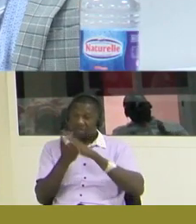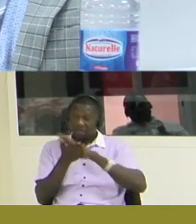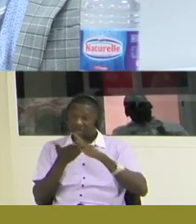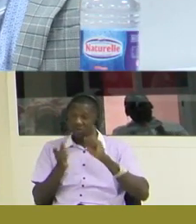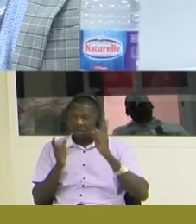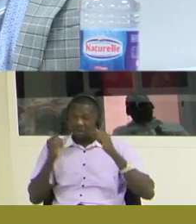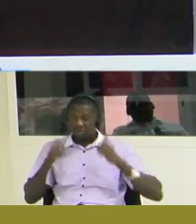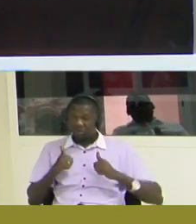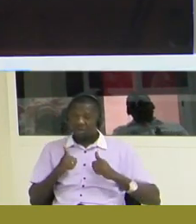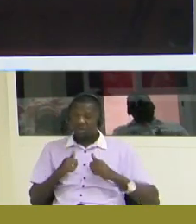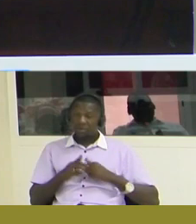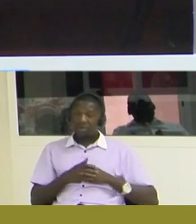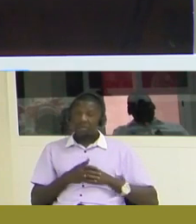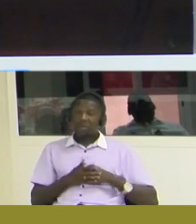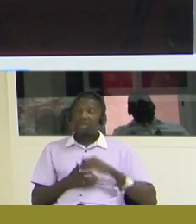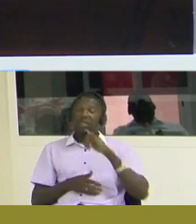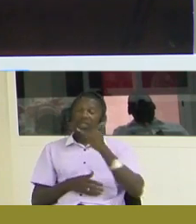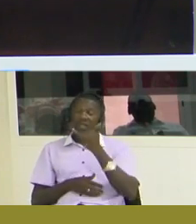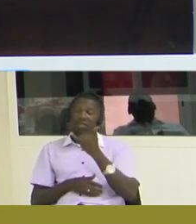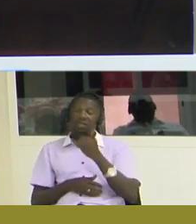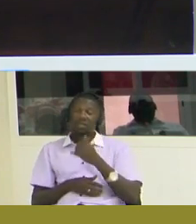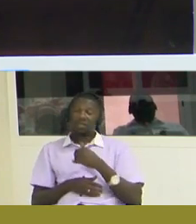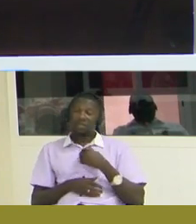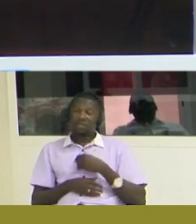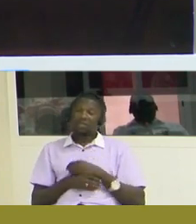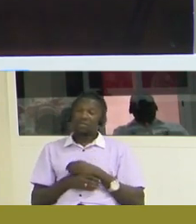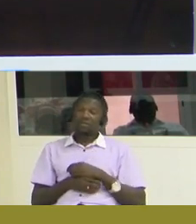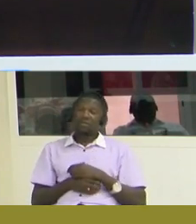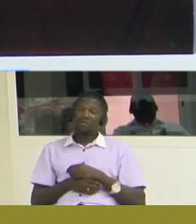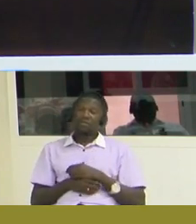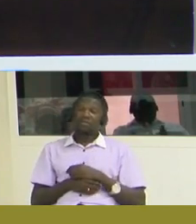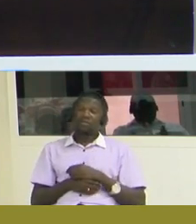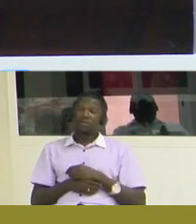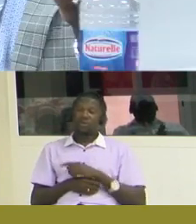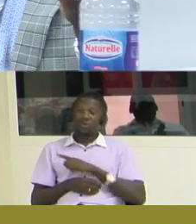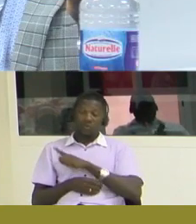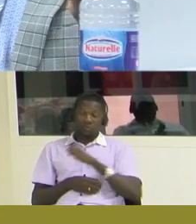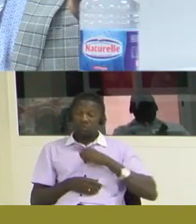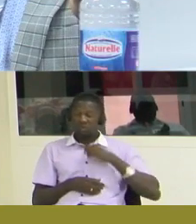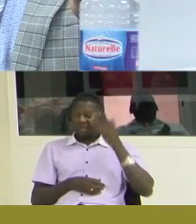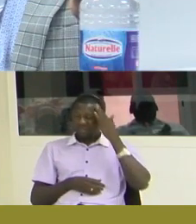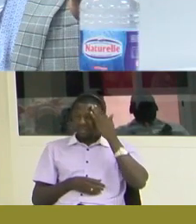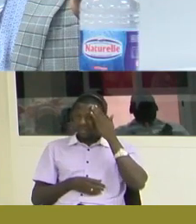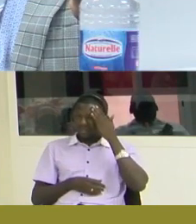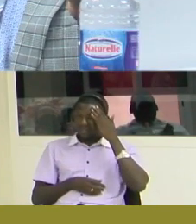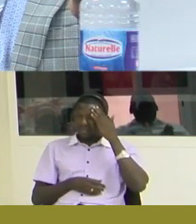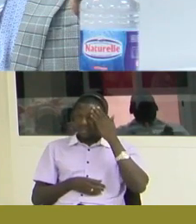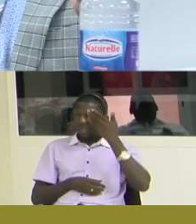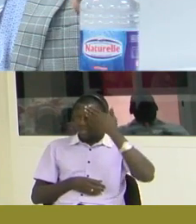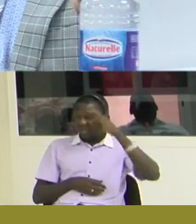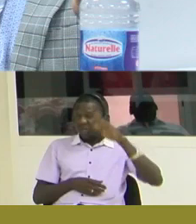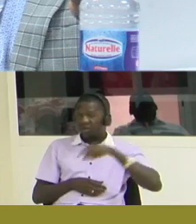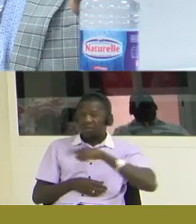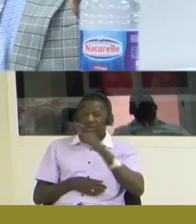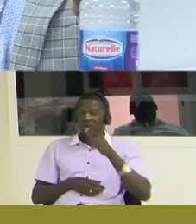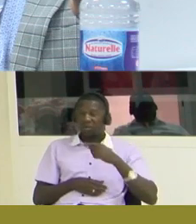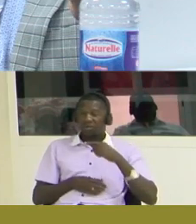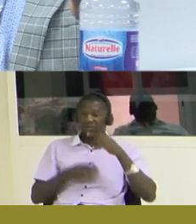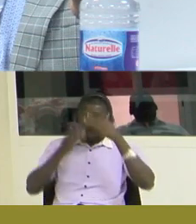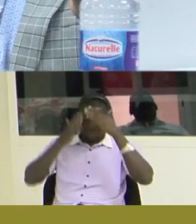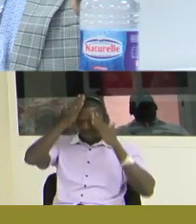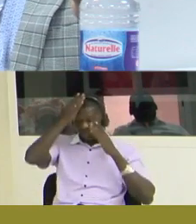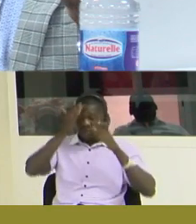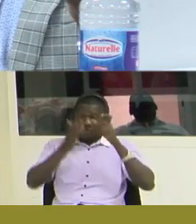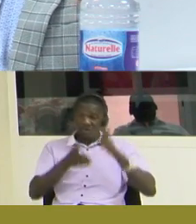Singh at it we expected that the conduct of our officials would be aboveboard would be beyond